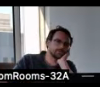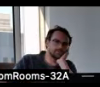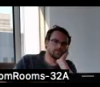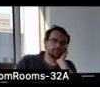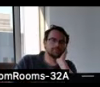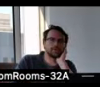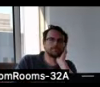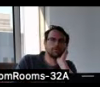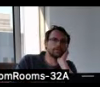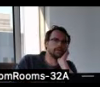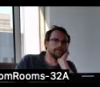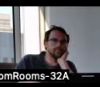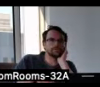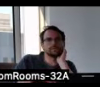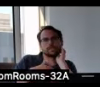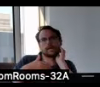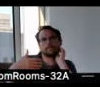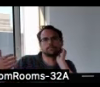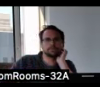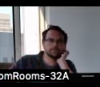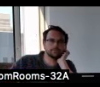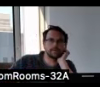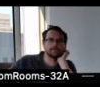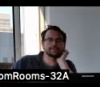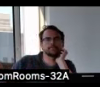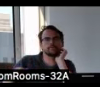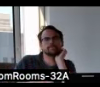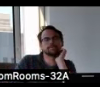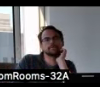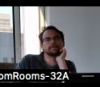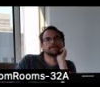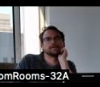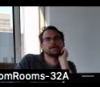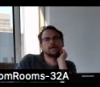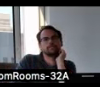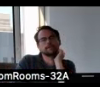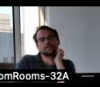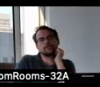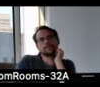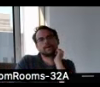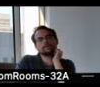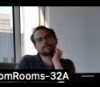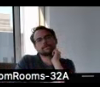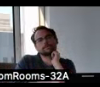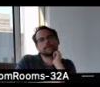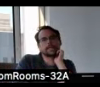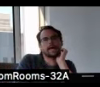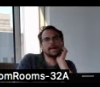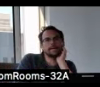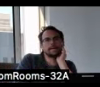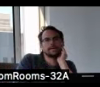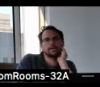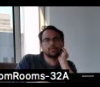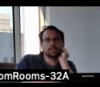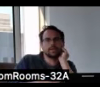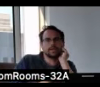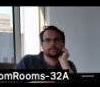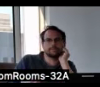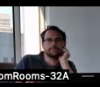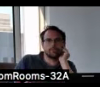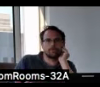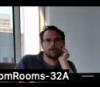devices to people who can't afford them, or to like put solar panels on the roofs of like low income housing or something like that.